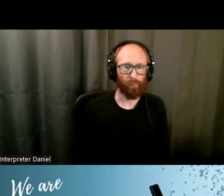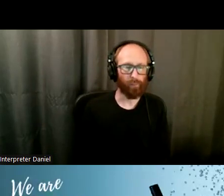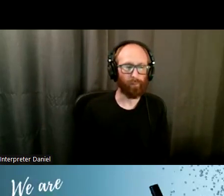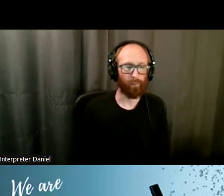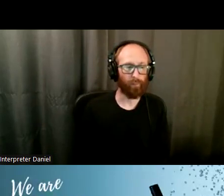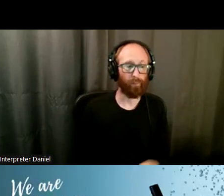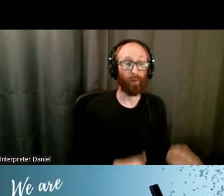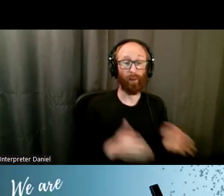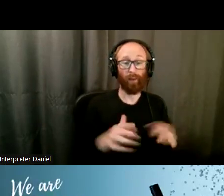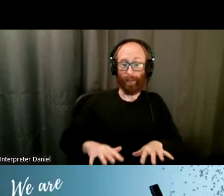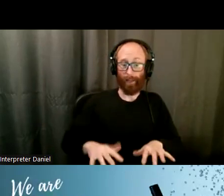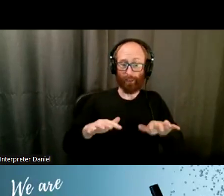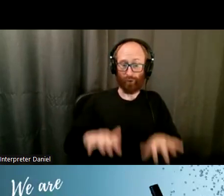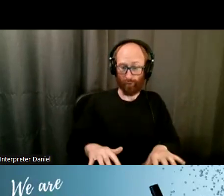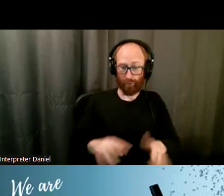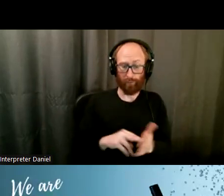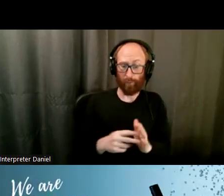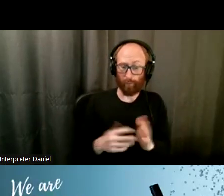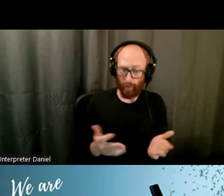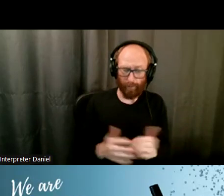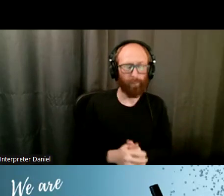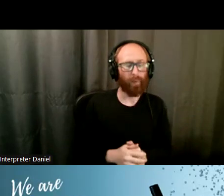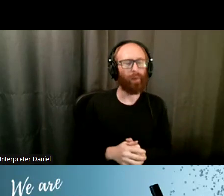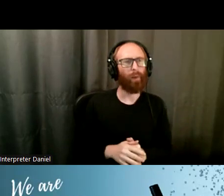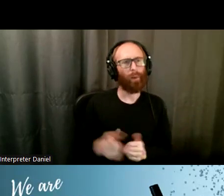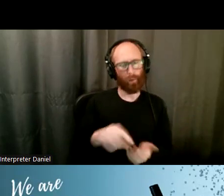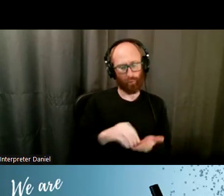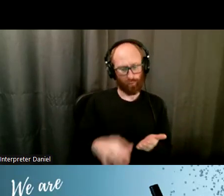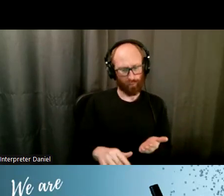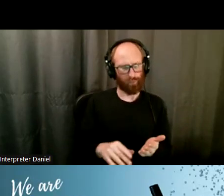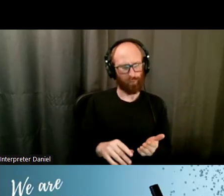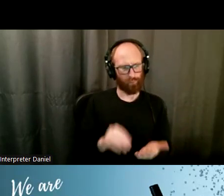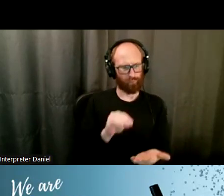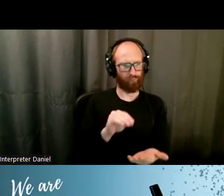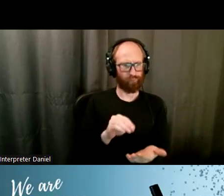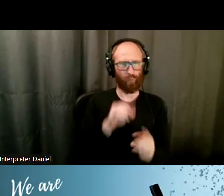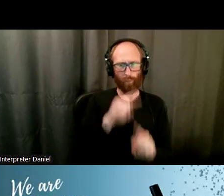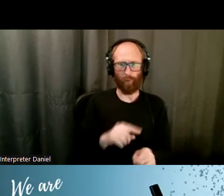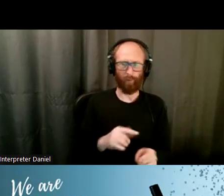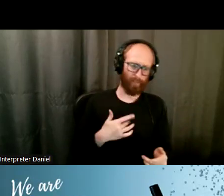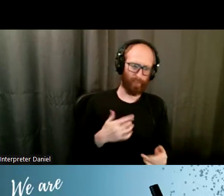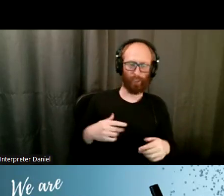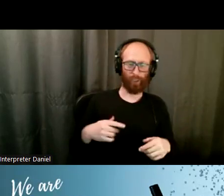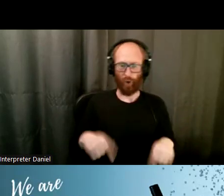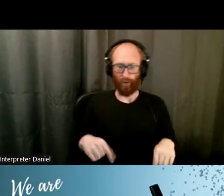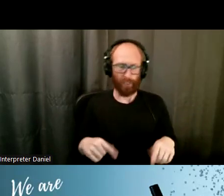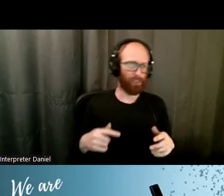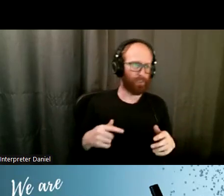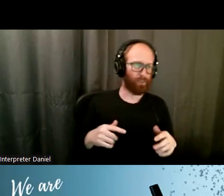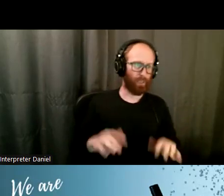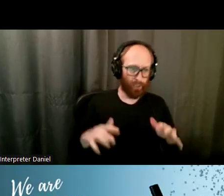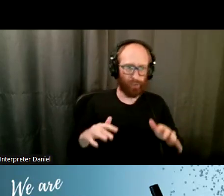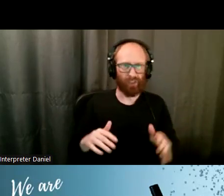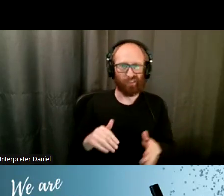Anxious is students who report feeling nervous, anxious, or on edge over the past 2 weeks. And